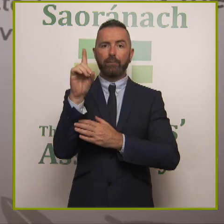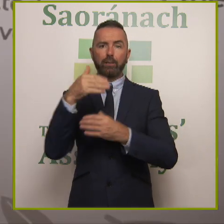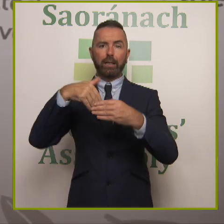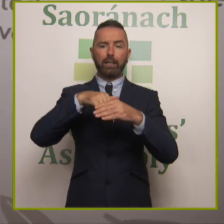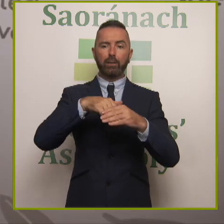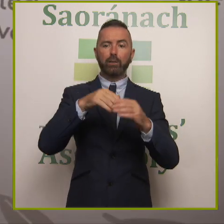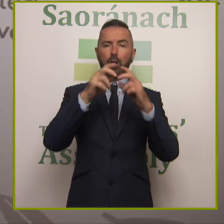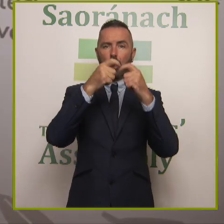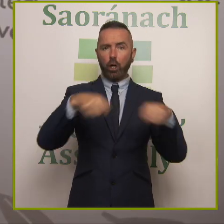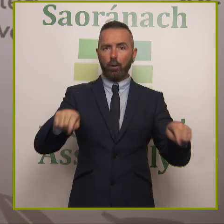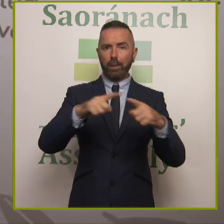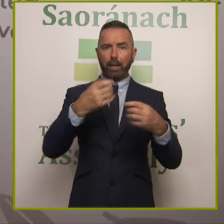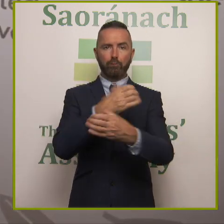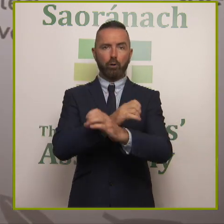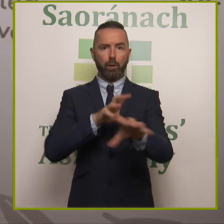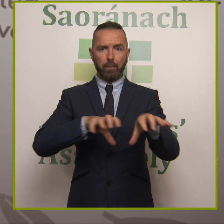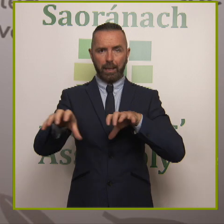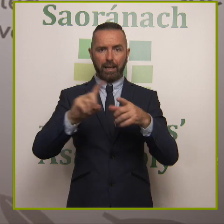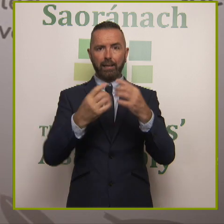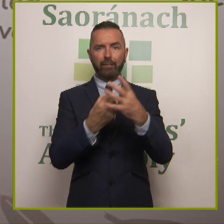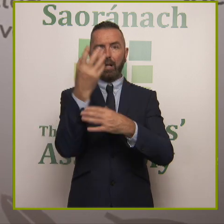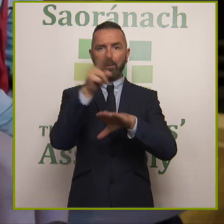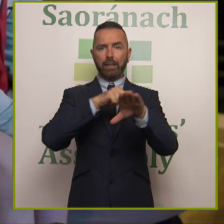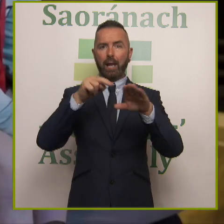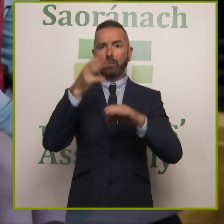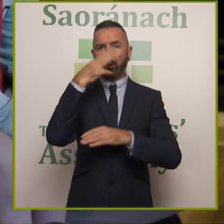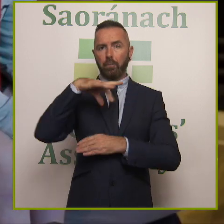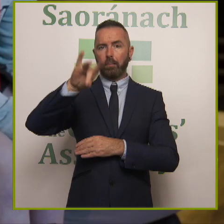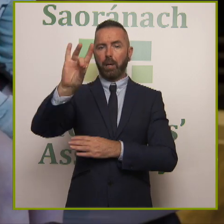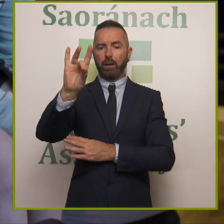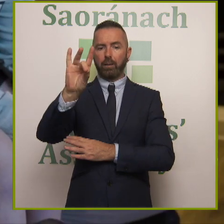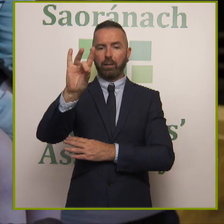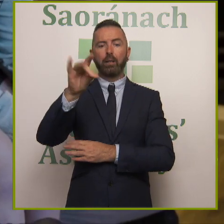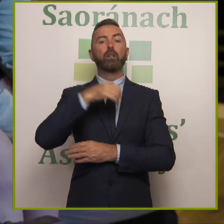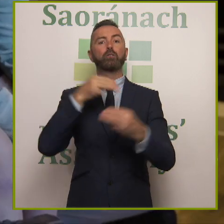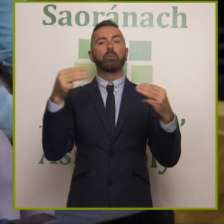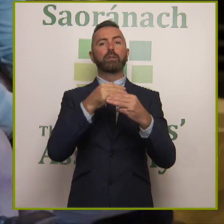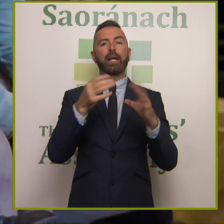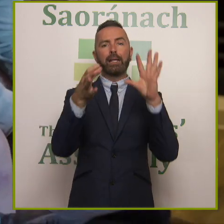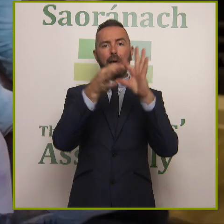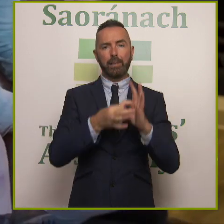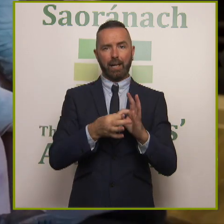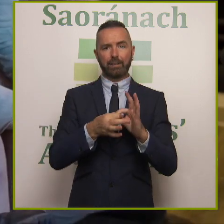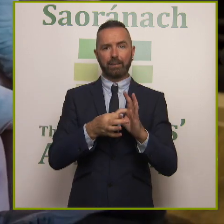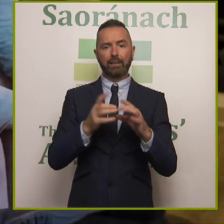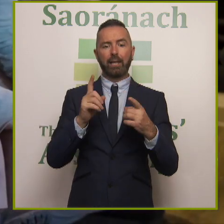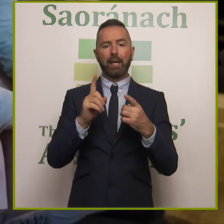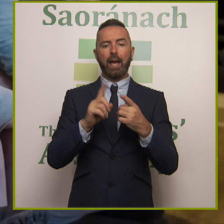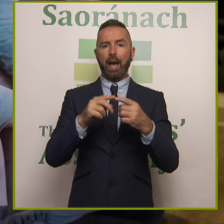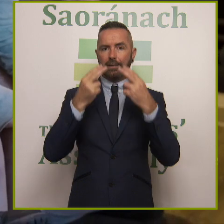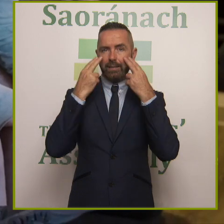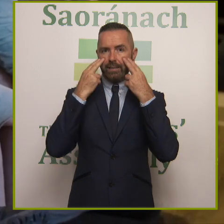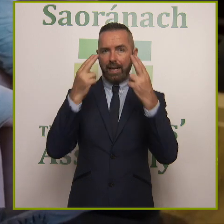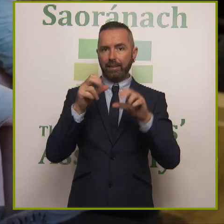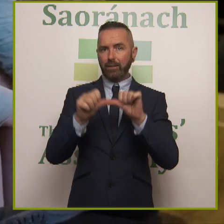urban and rural places, and develop national parks. To protect our habitats and native